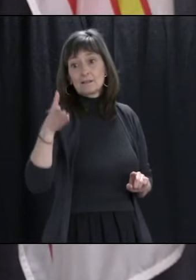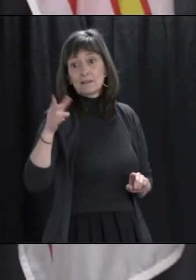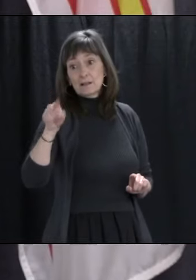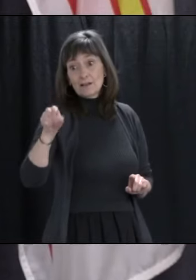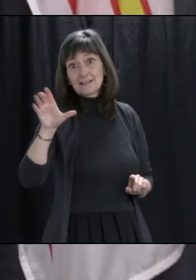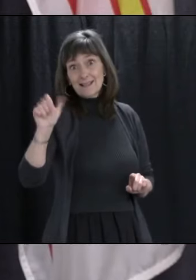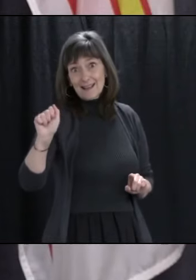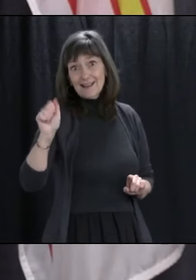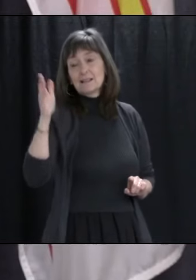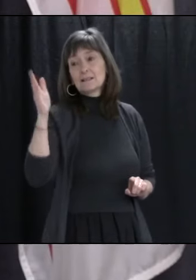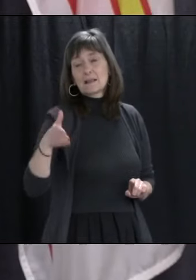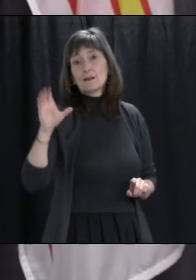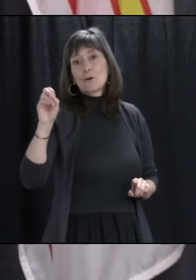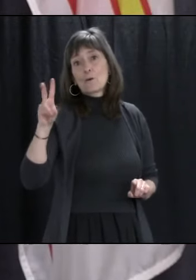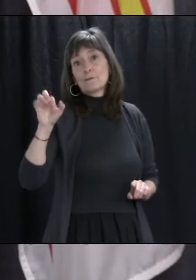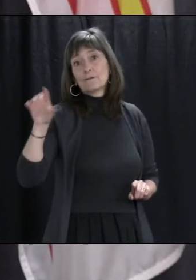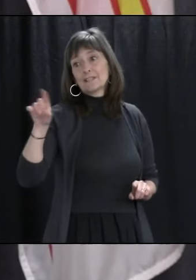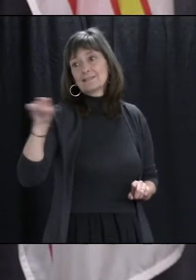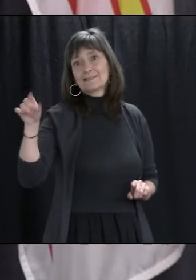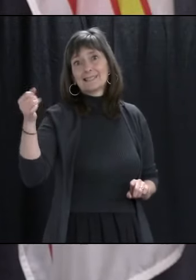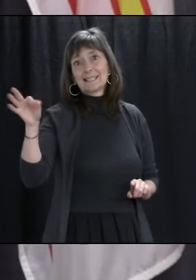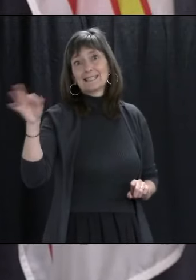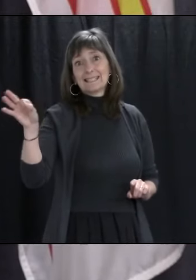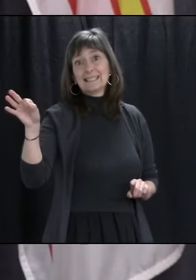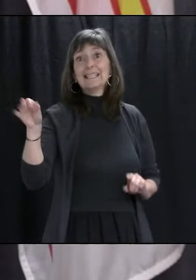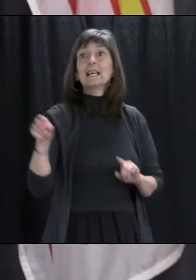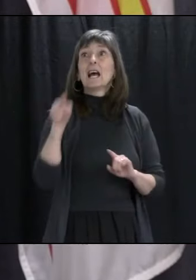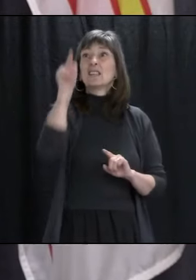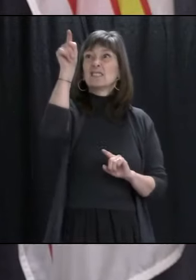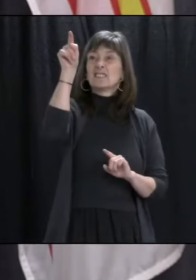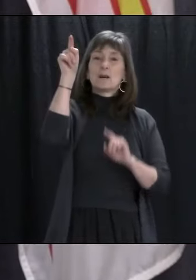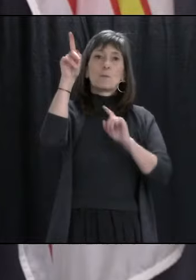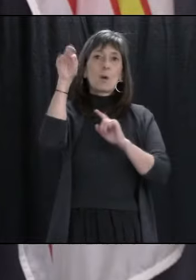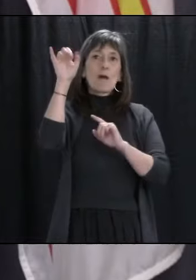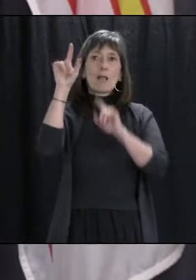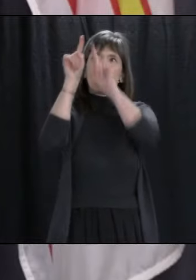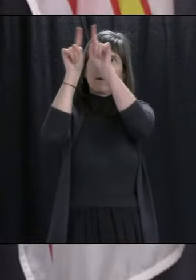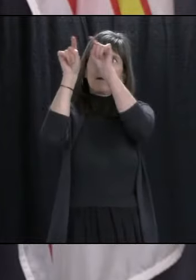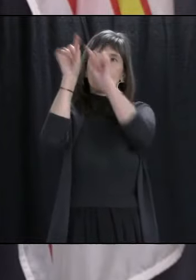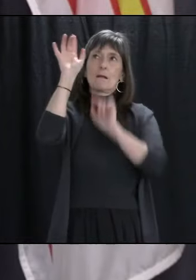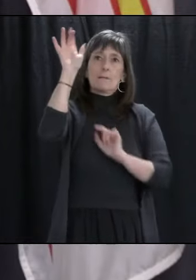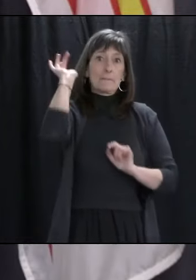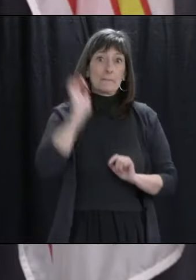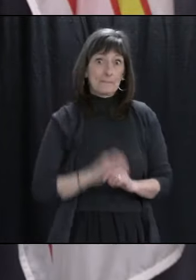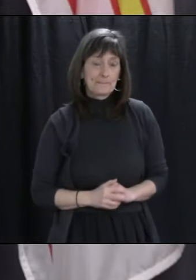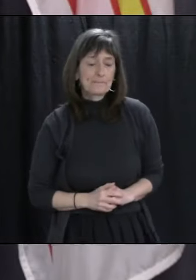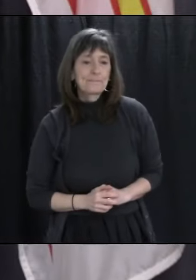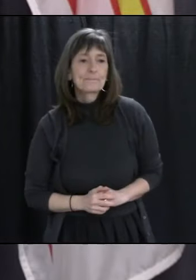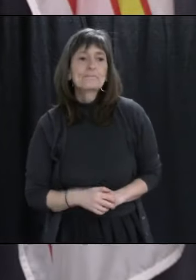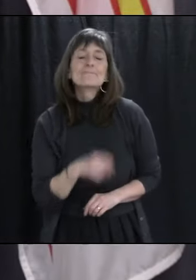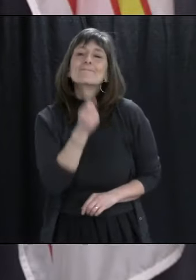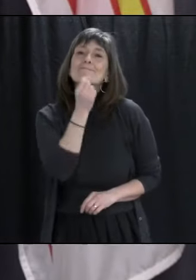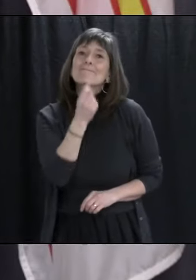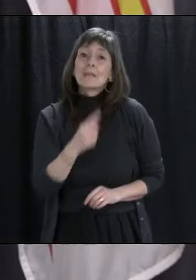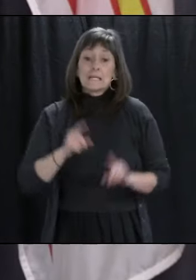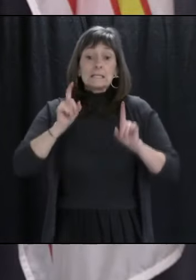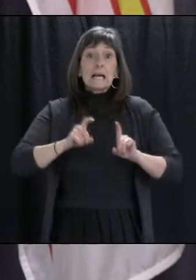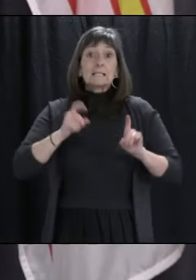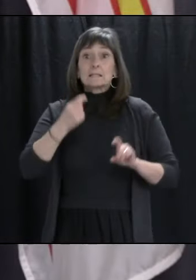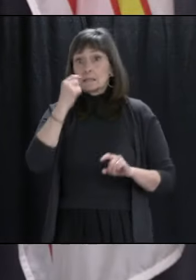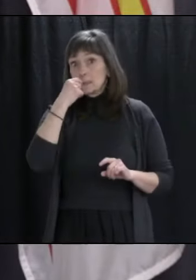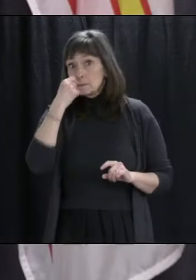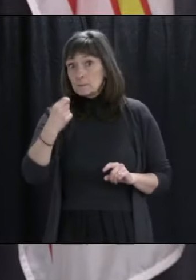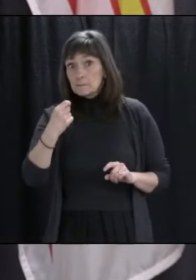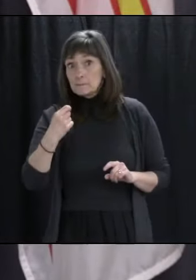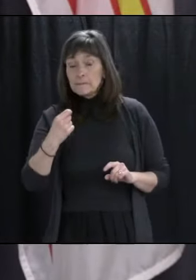gov.nl.ca/COVID-19 and clicking the link at the top of the page. Please note, it can take up to 5 days for your test result to